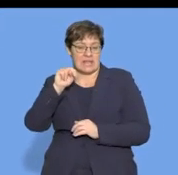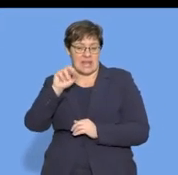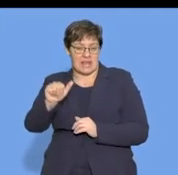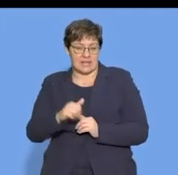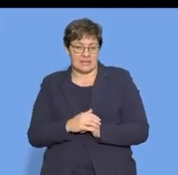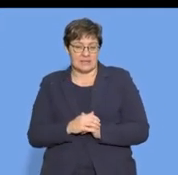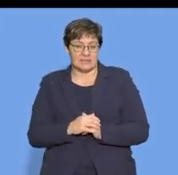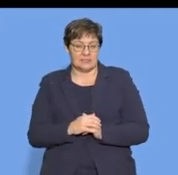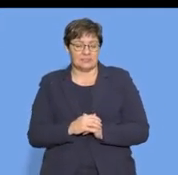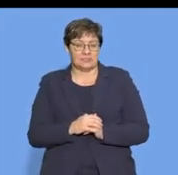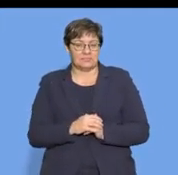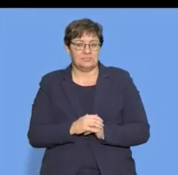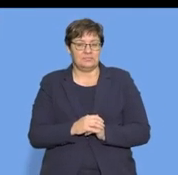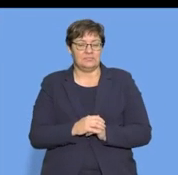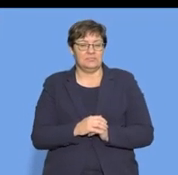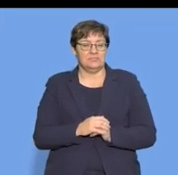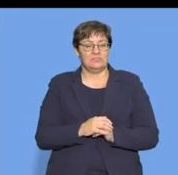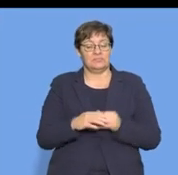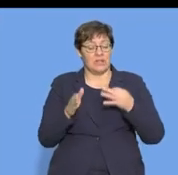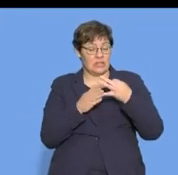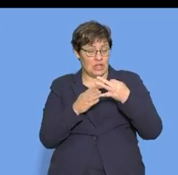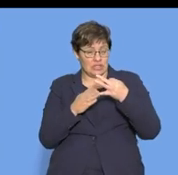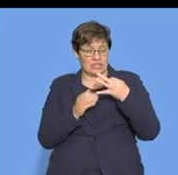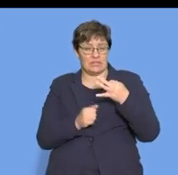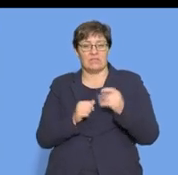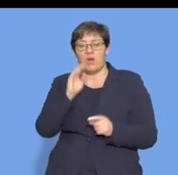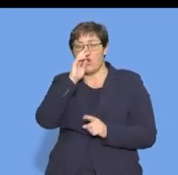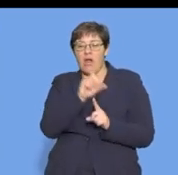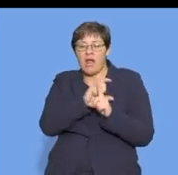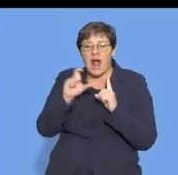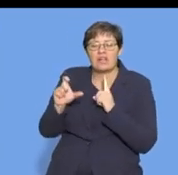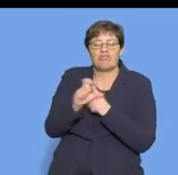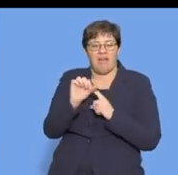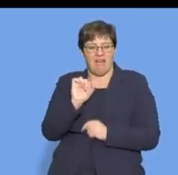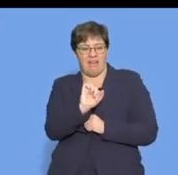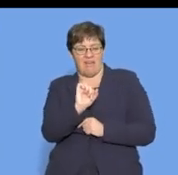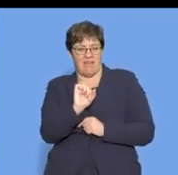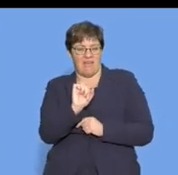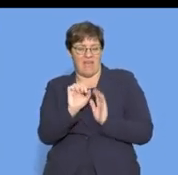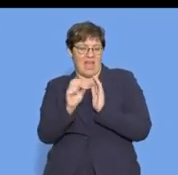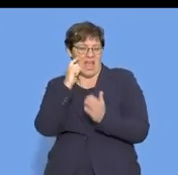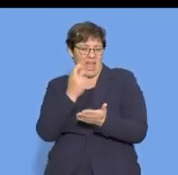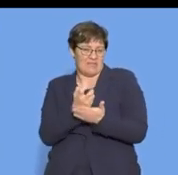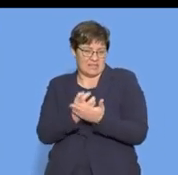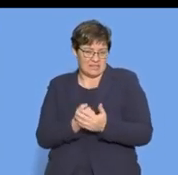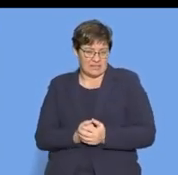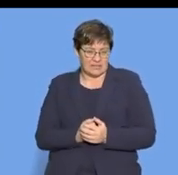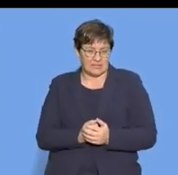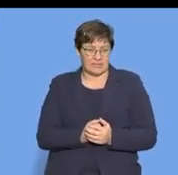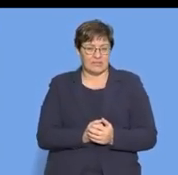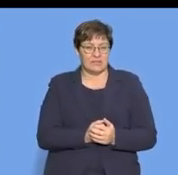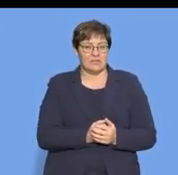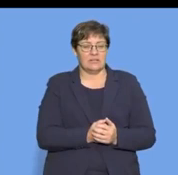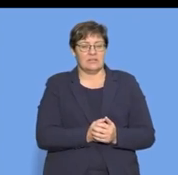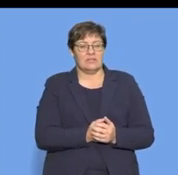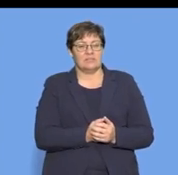mitochondrial DNA. Okay, then we have a look at cultural evidence. And cultural